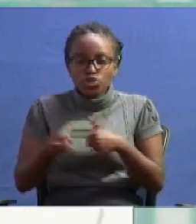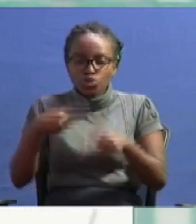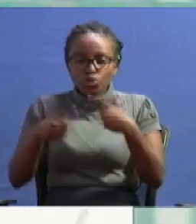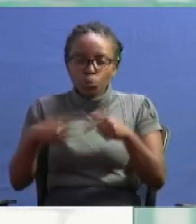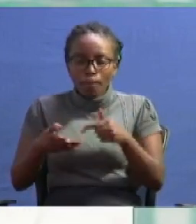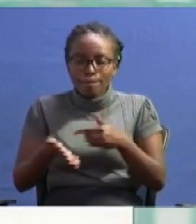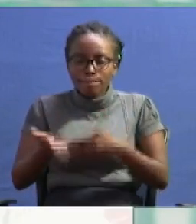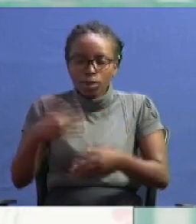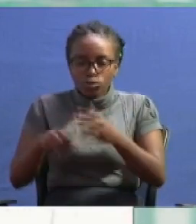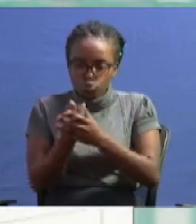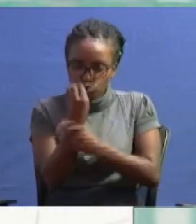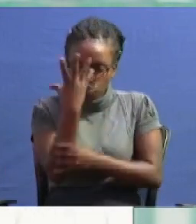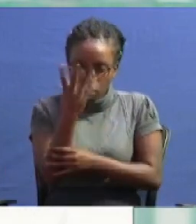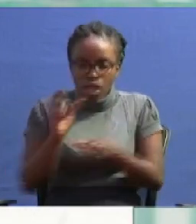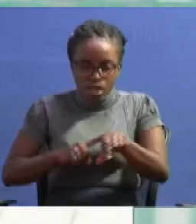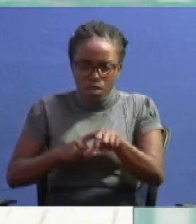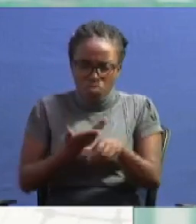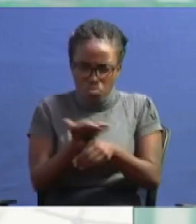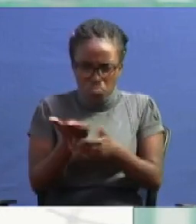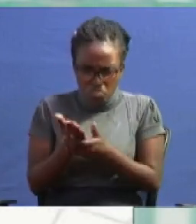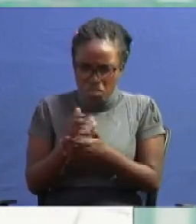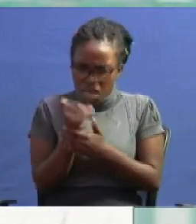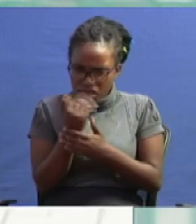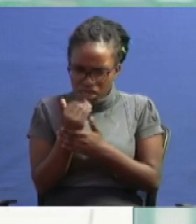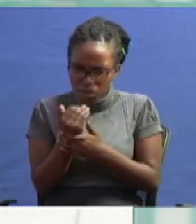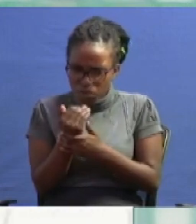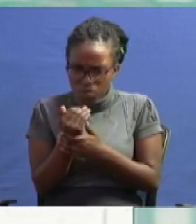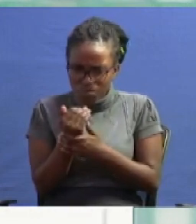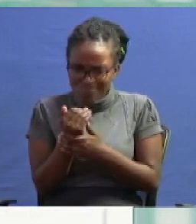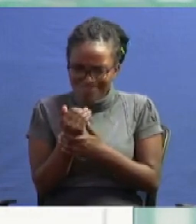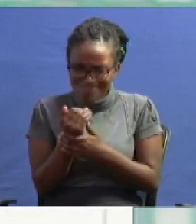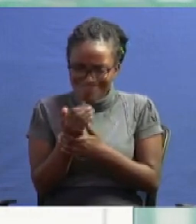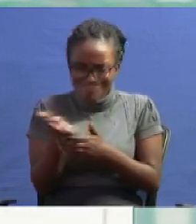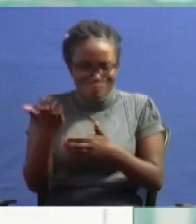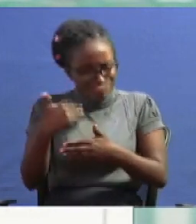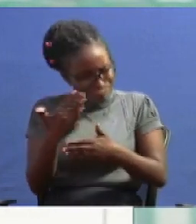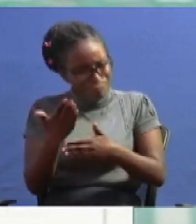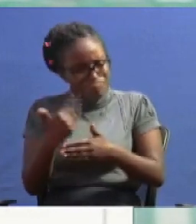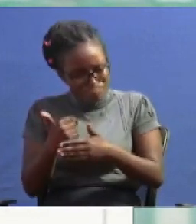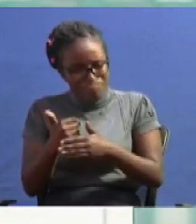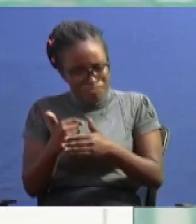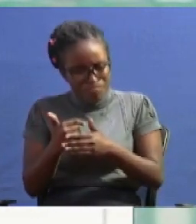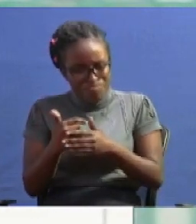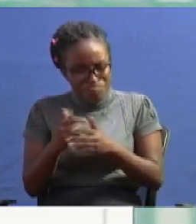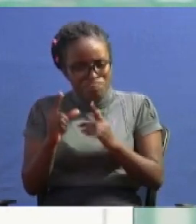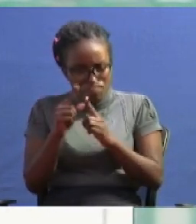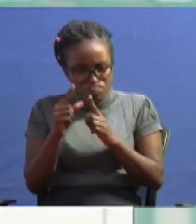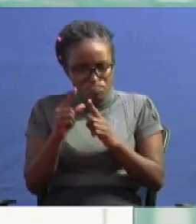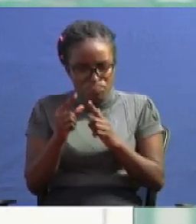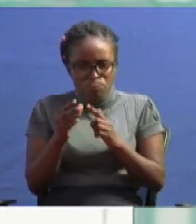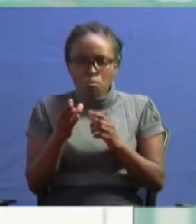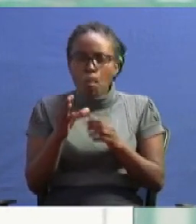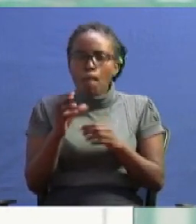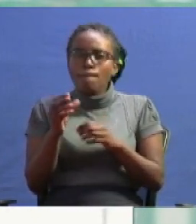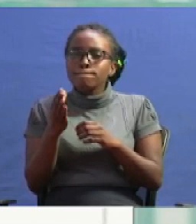have seen, Gachagua try to go back on his word smartly. He's apologizing. I was wrong. I